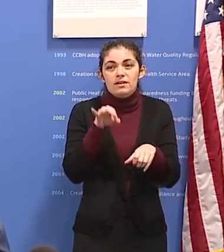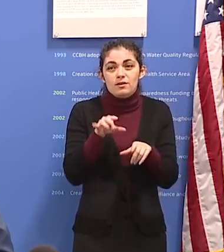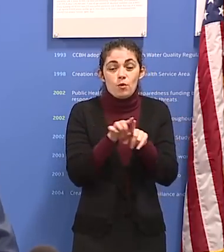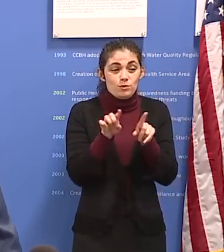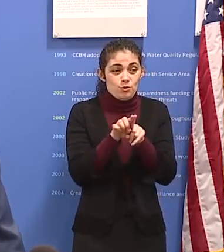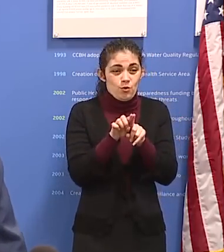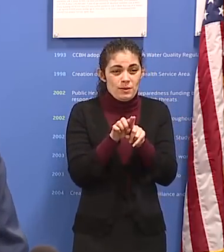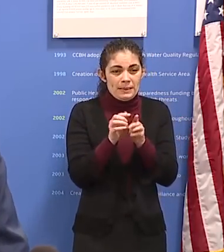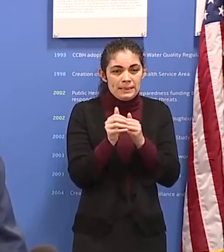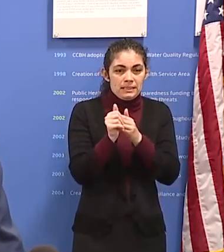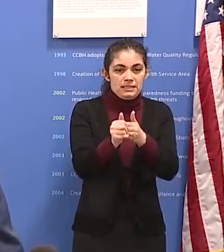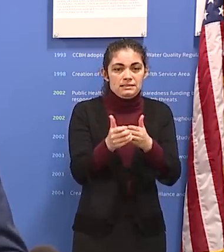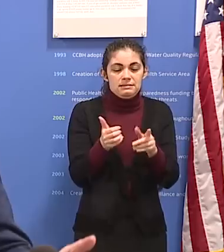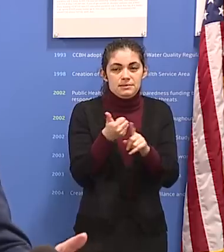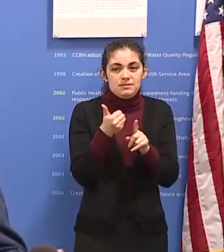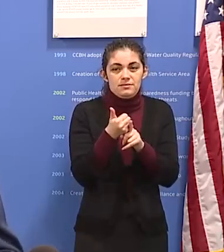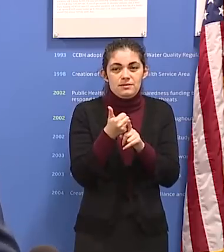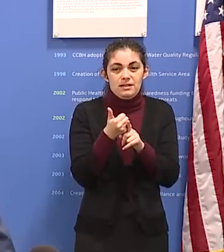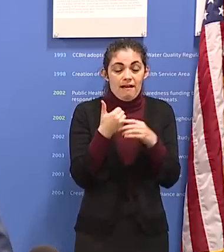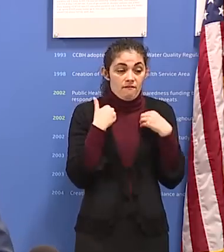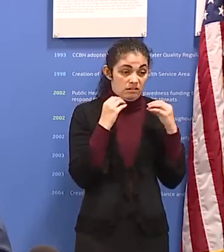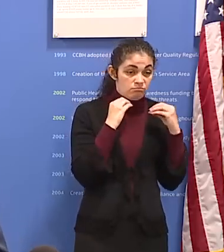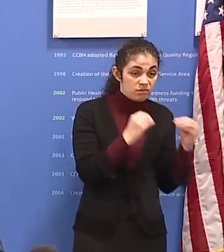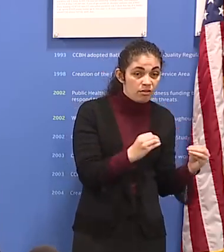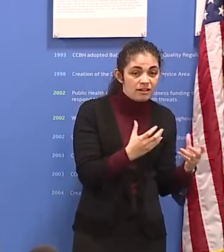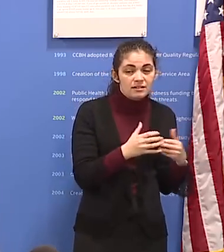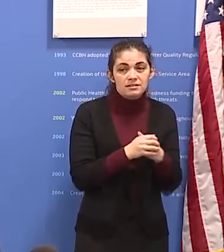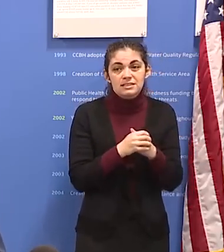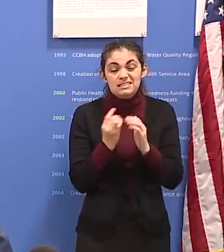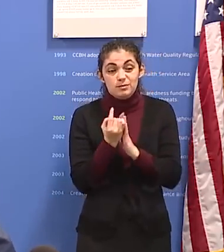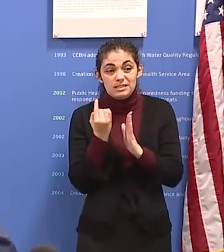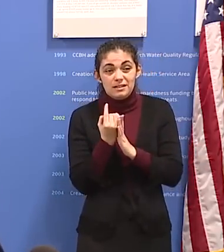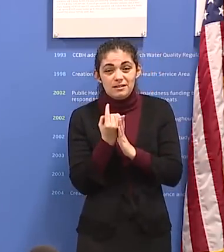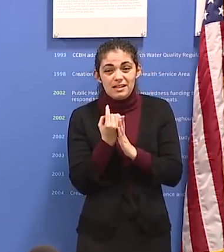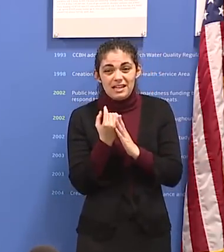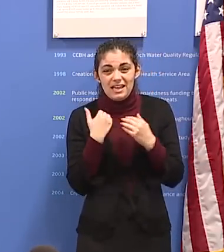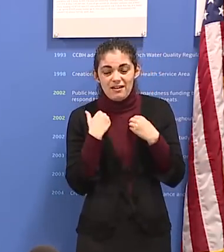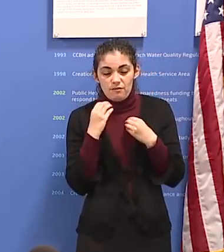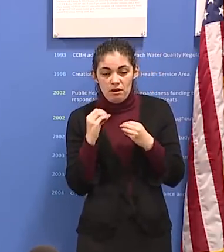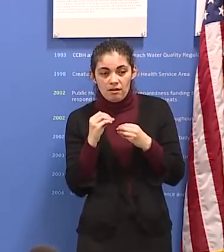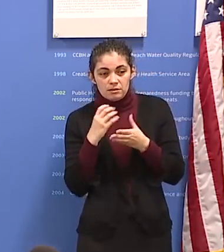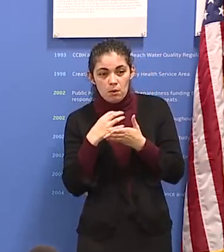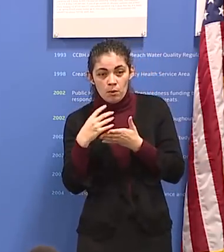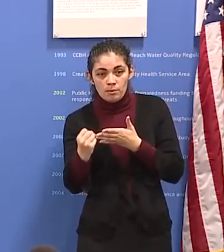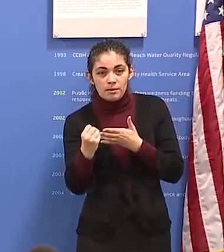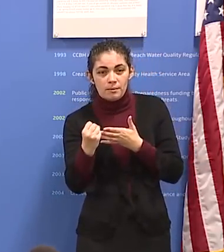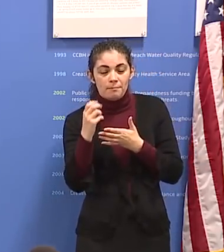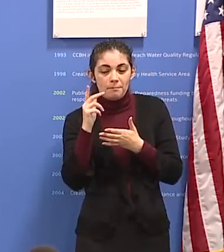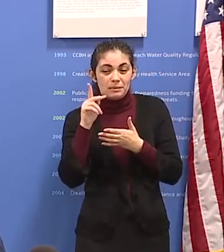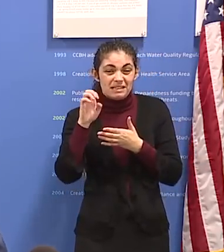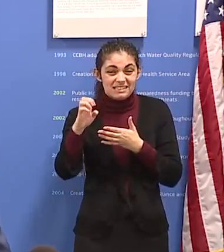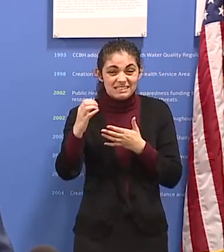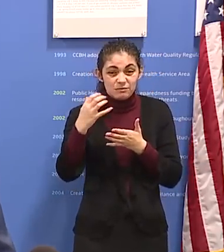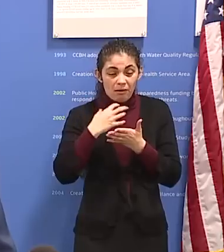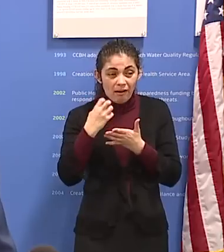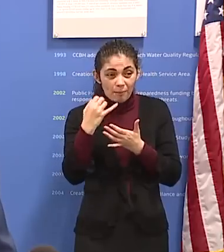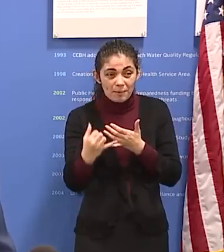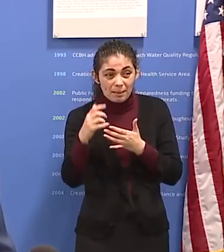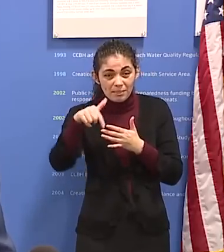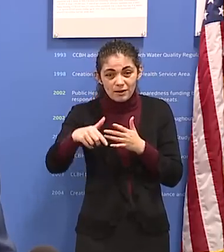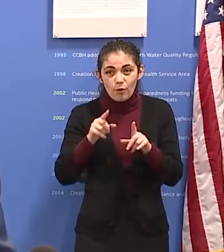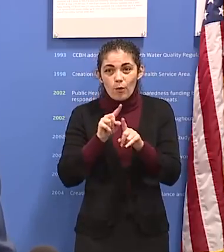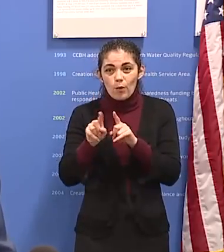the leads end up with nothing. Some of the leads don't have any equipment right now, may in the future.